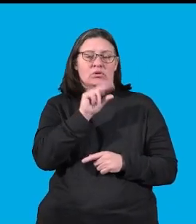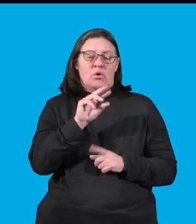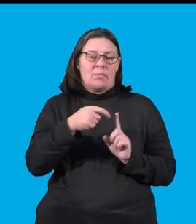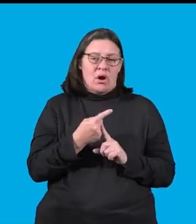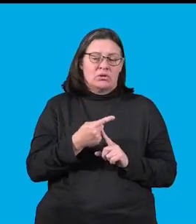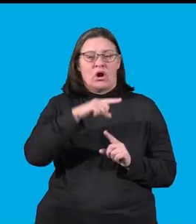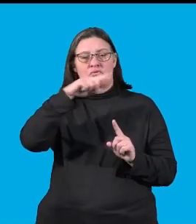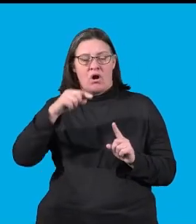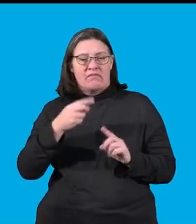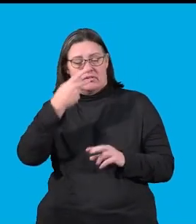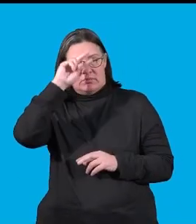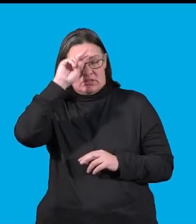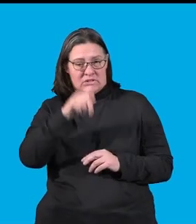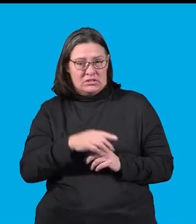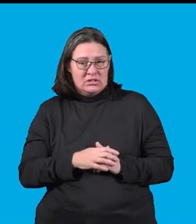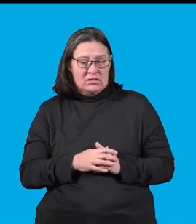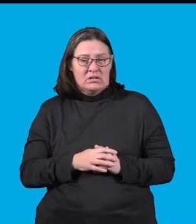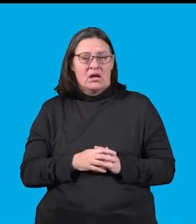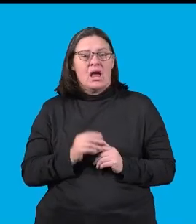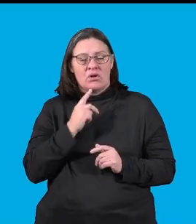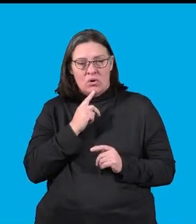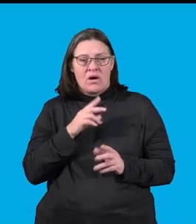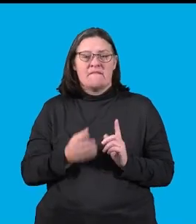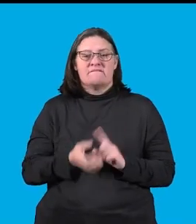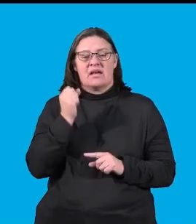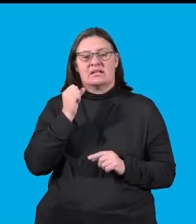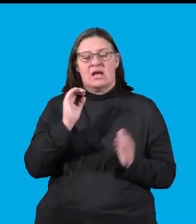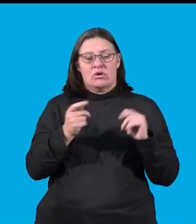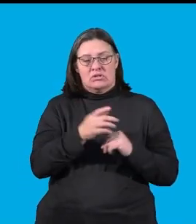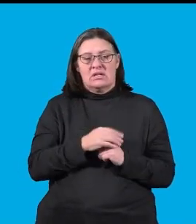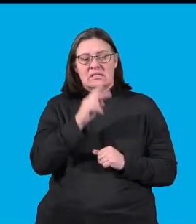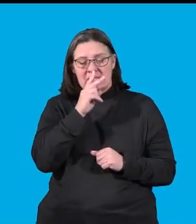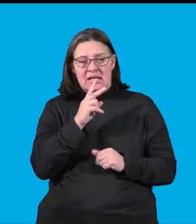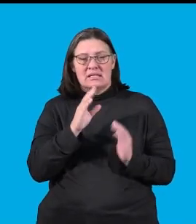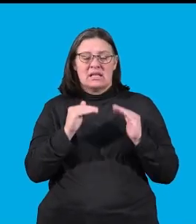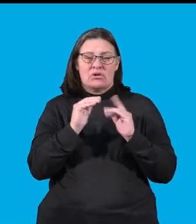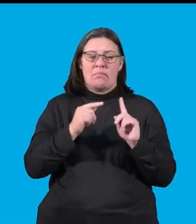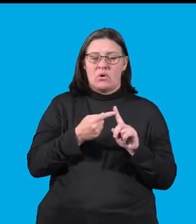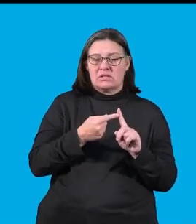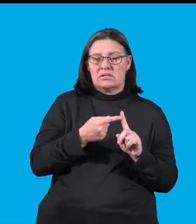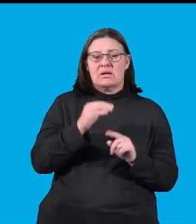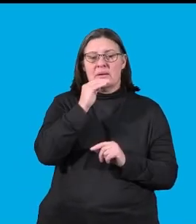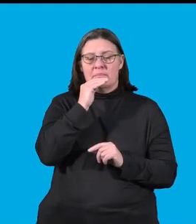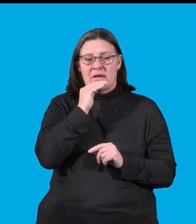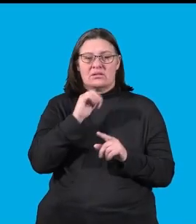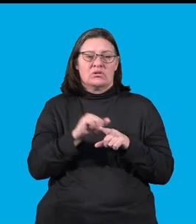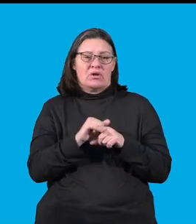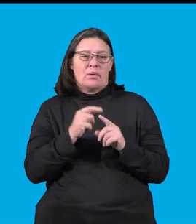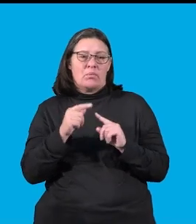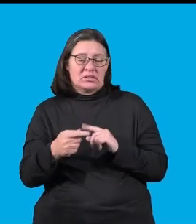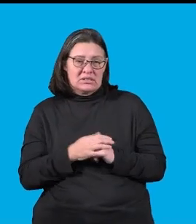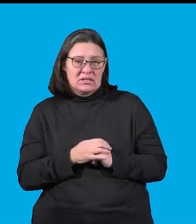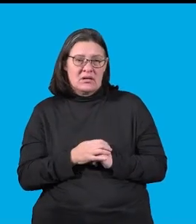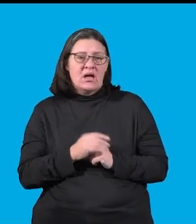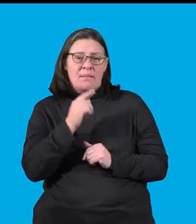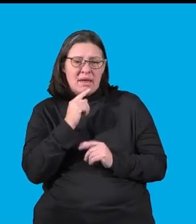when we talk about graph interpretation. And when we look at finding the equations, we looked at the fact that stationary points mean the same as turning